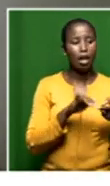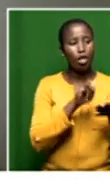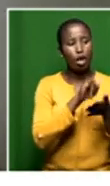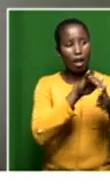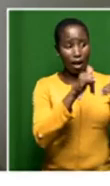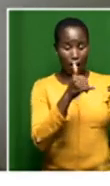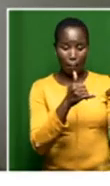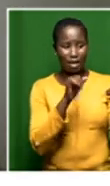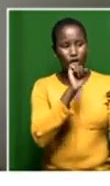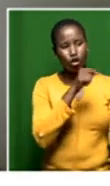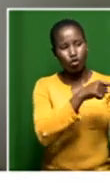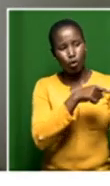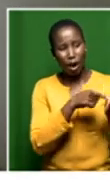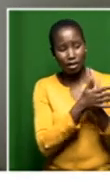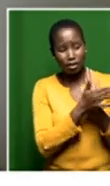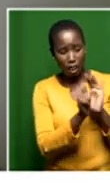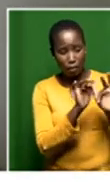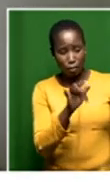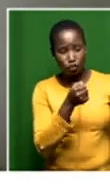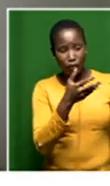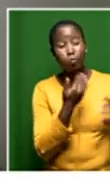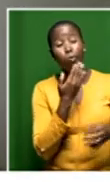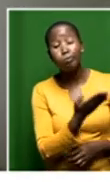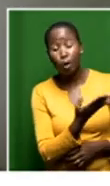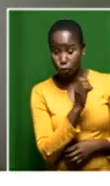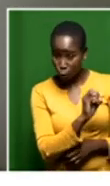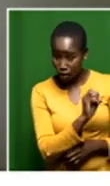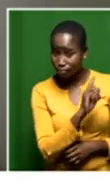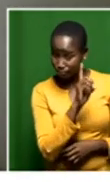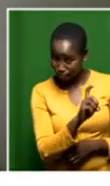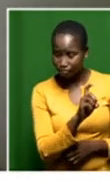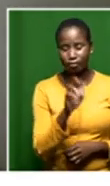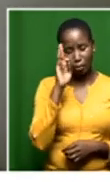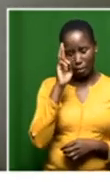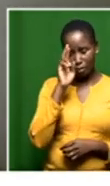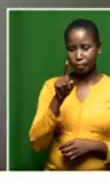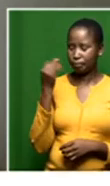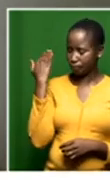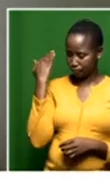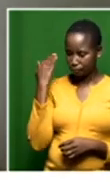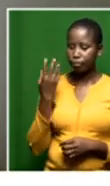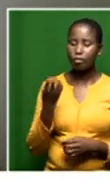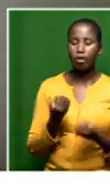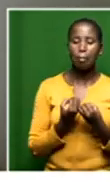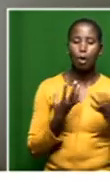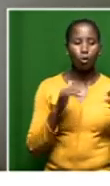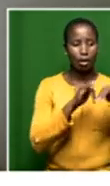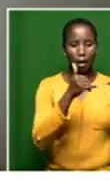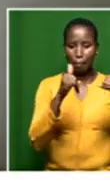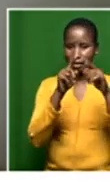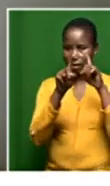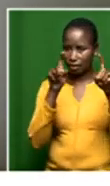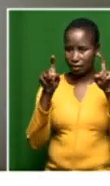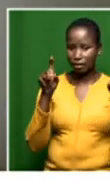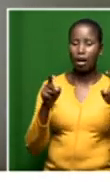of the required skills within the airline. You would remember, Sakina, that most of the airlines are coming back from